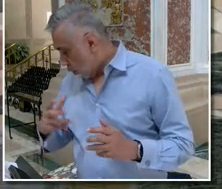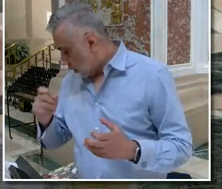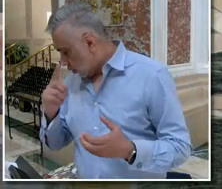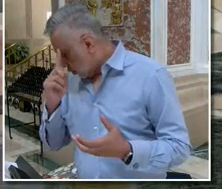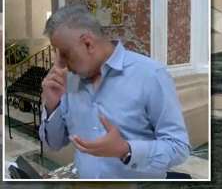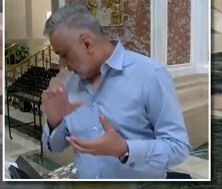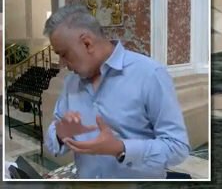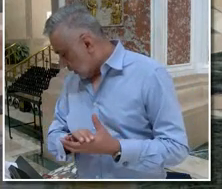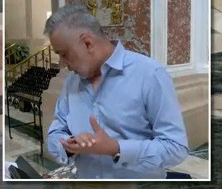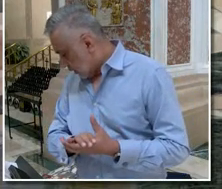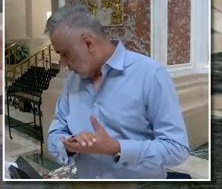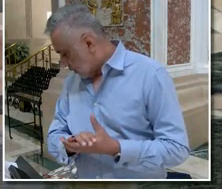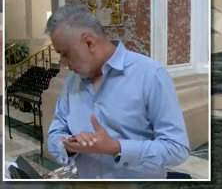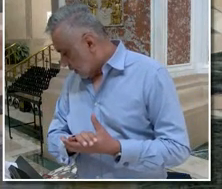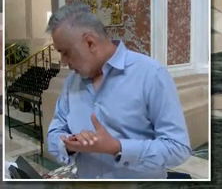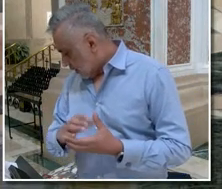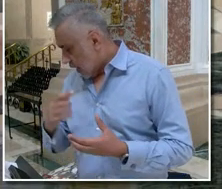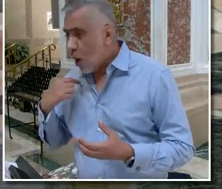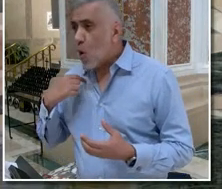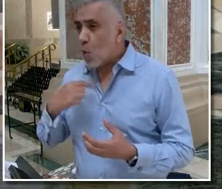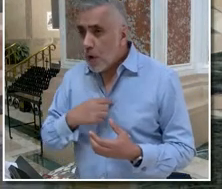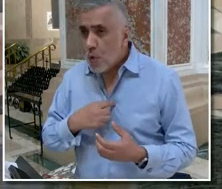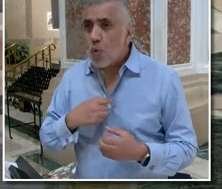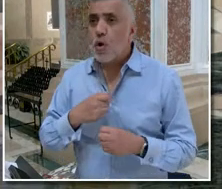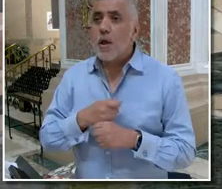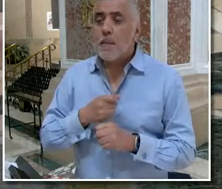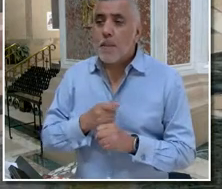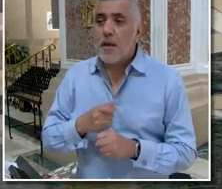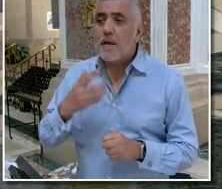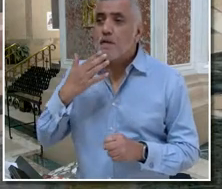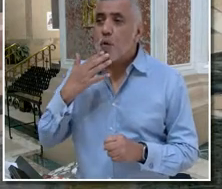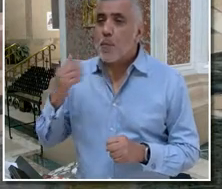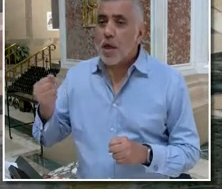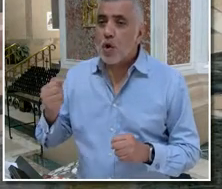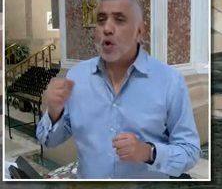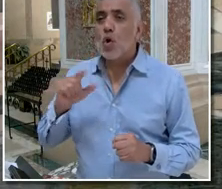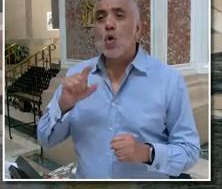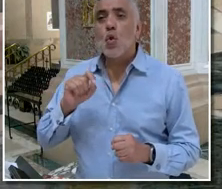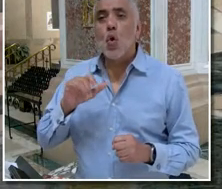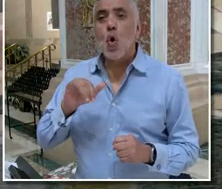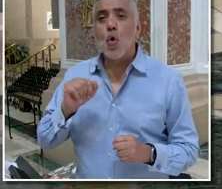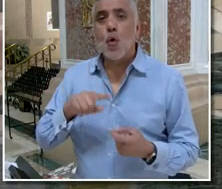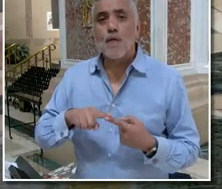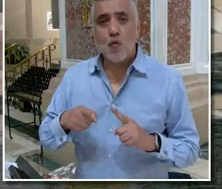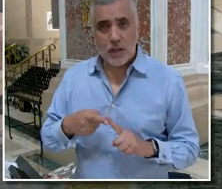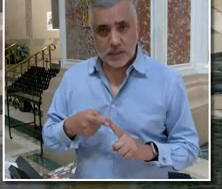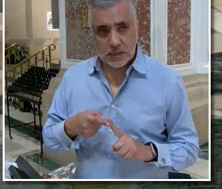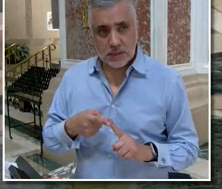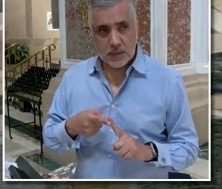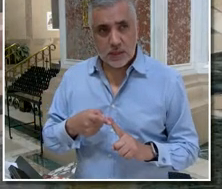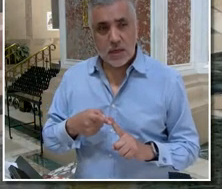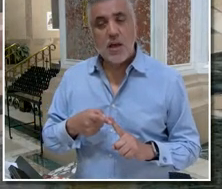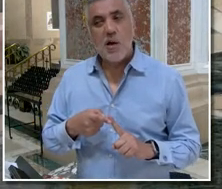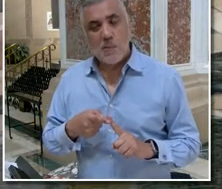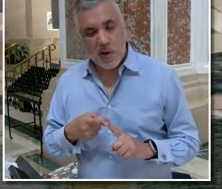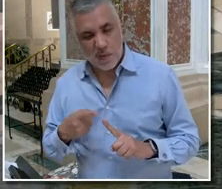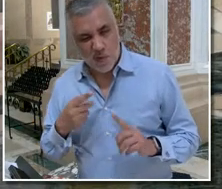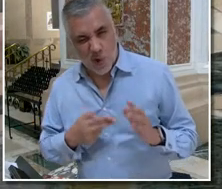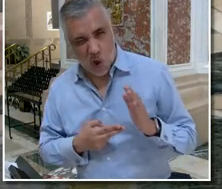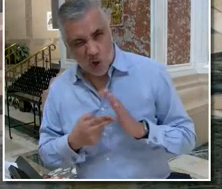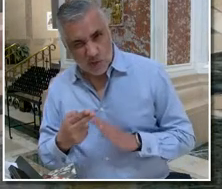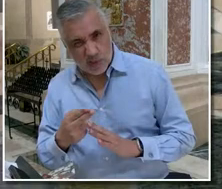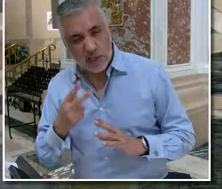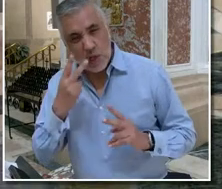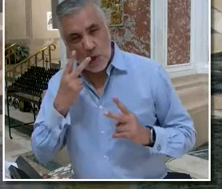believe that we would make for better, more loyal friends, but if we honestly